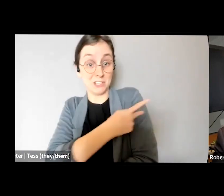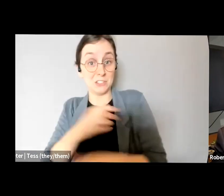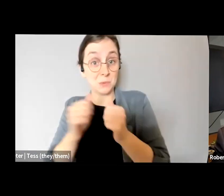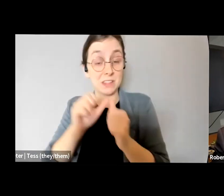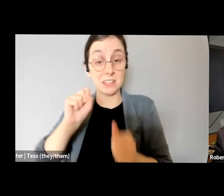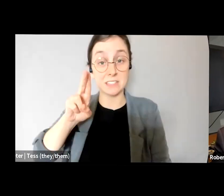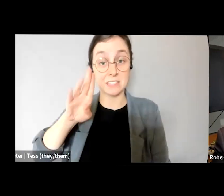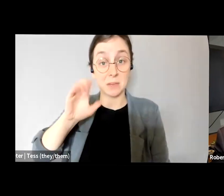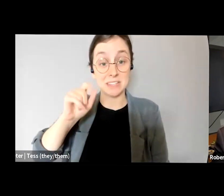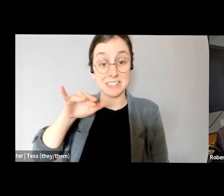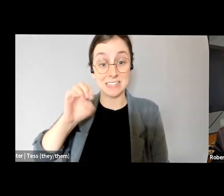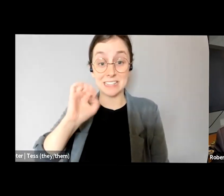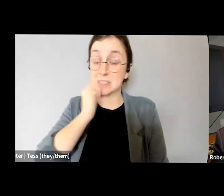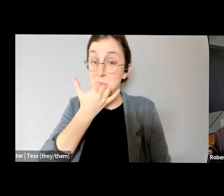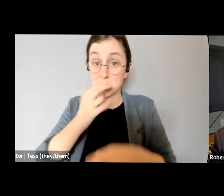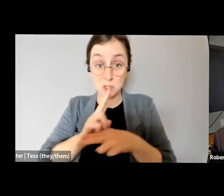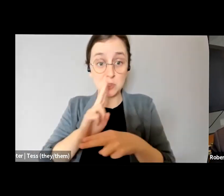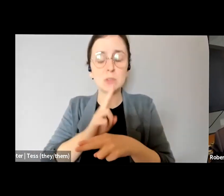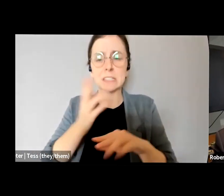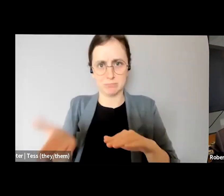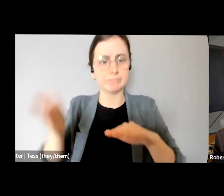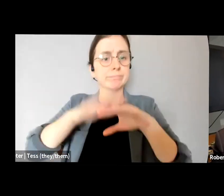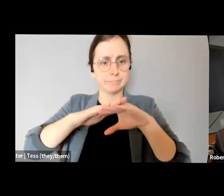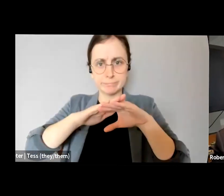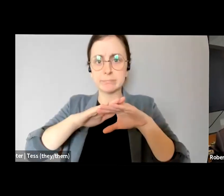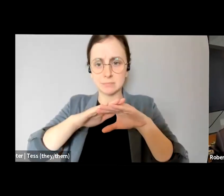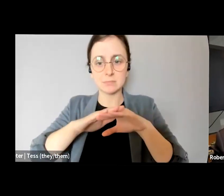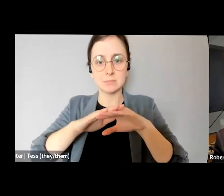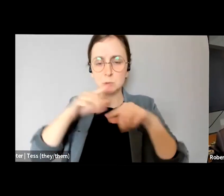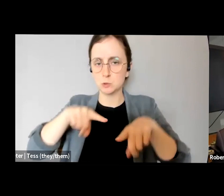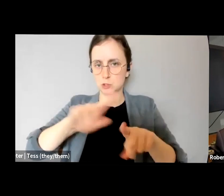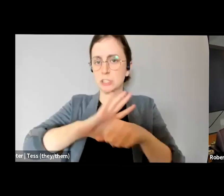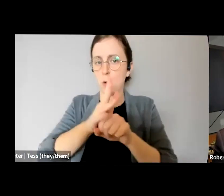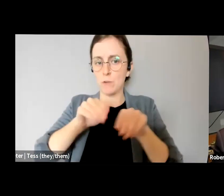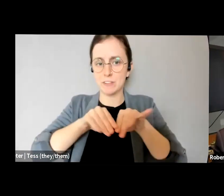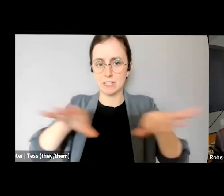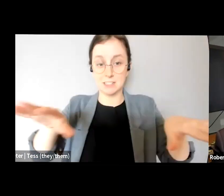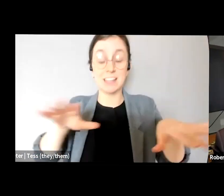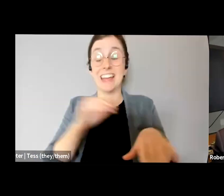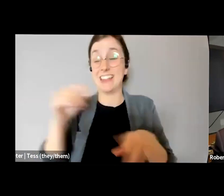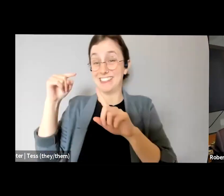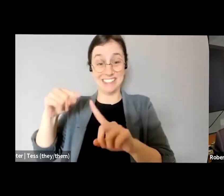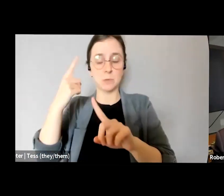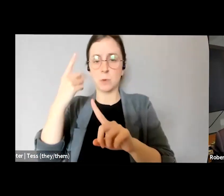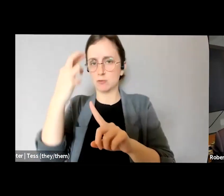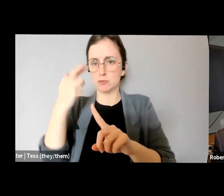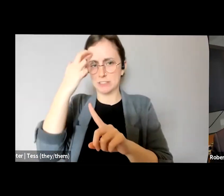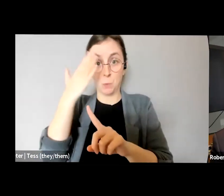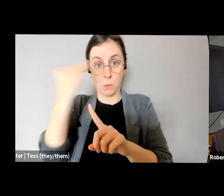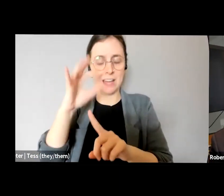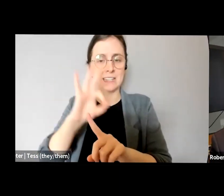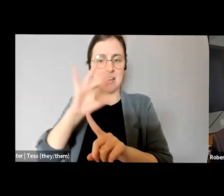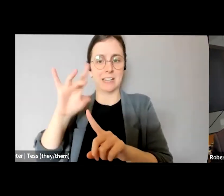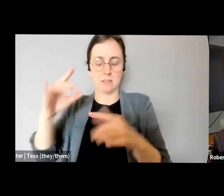the COVID pandemic. And certainly this is part of the reason that 988 has been so successful in helping